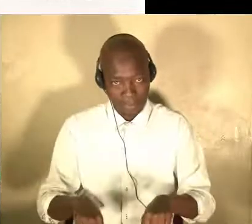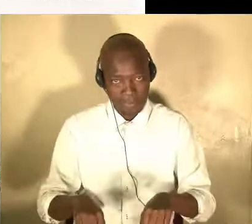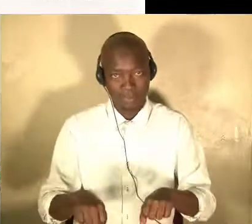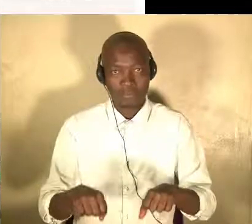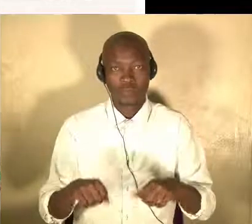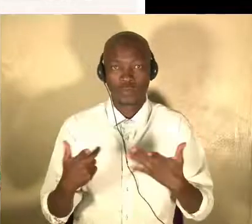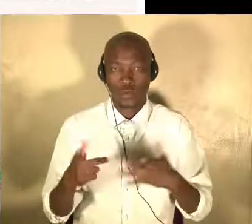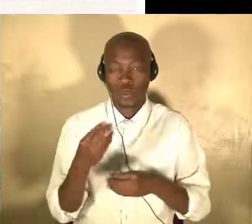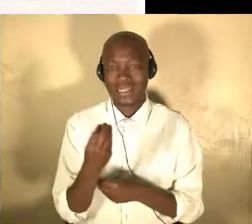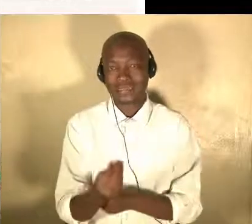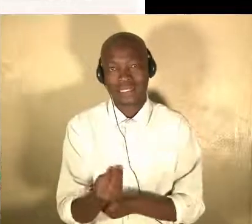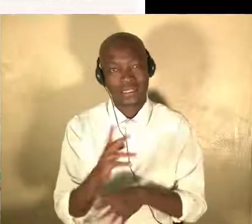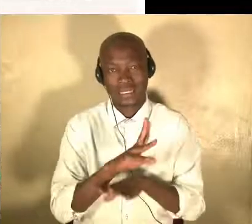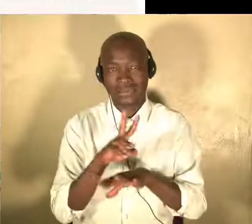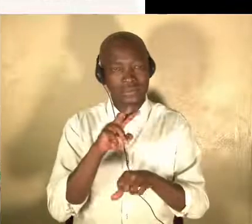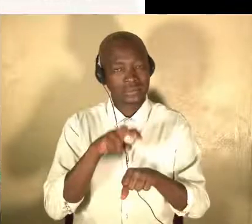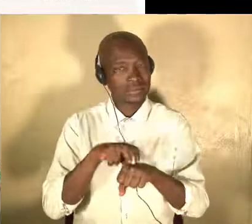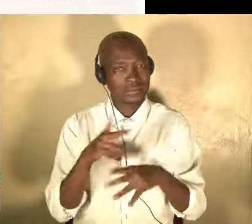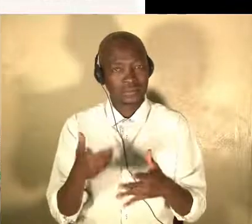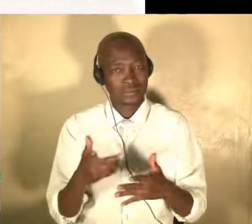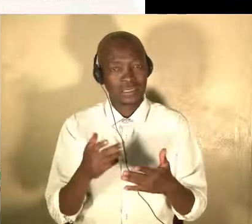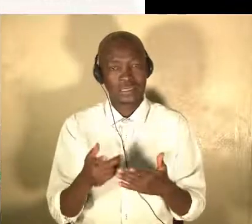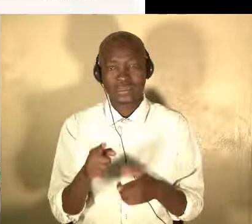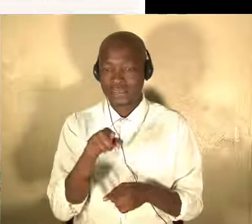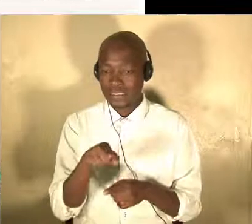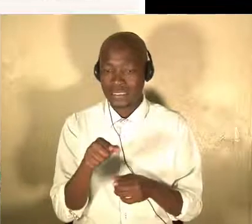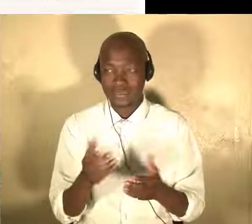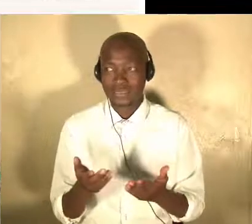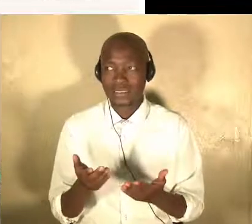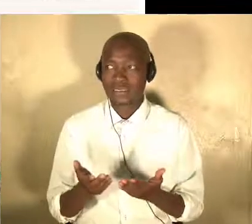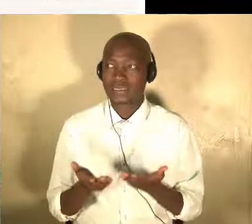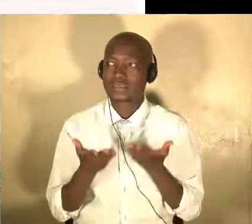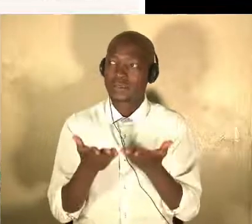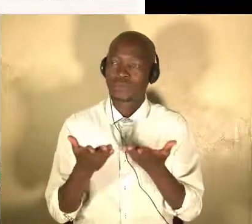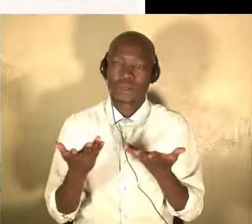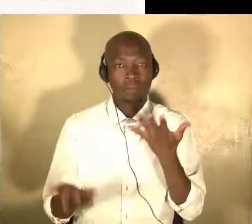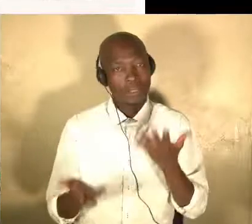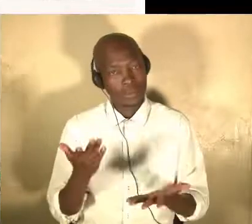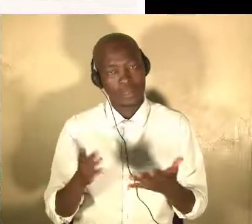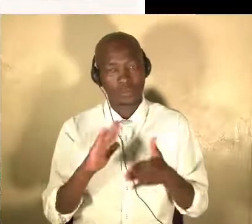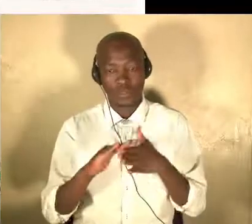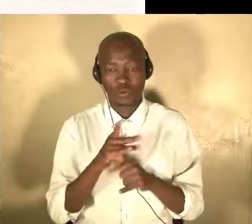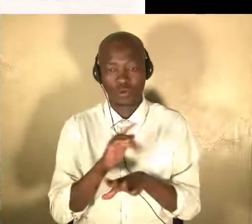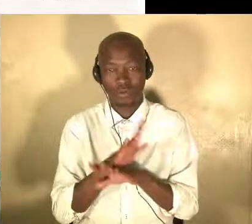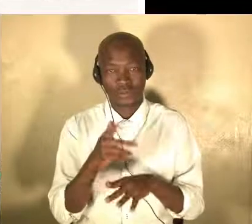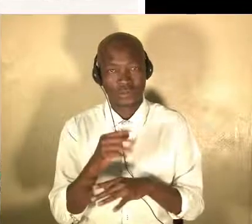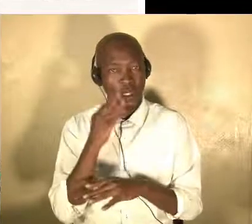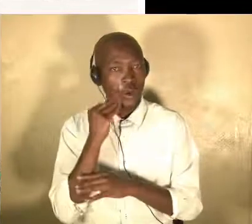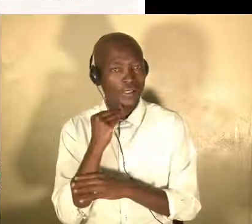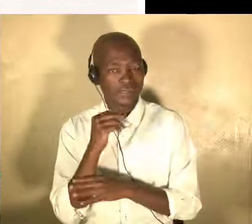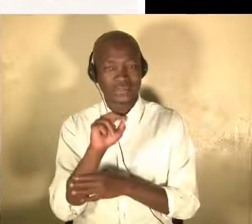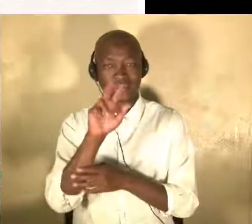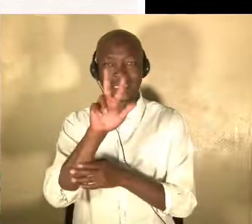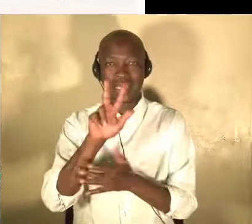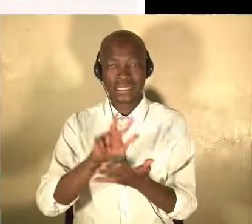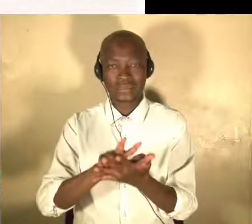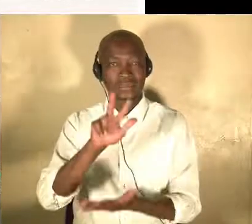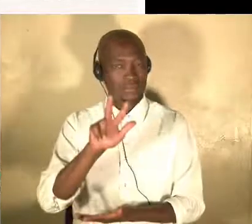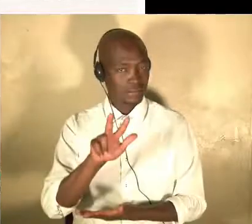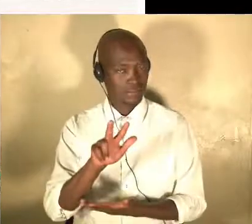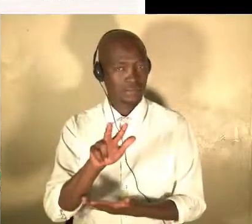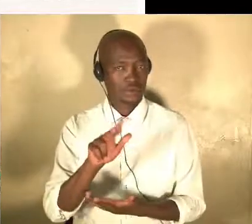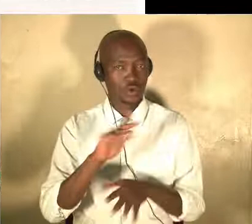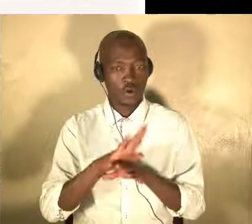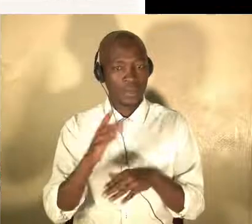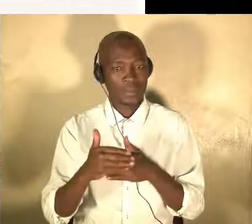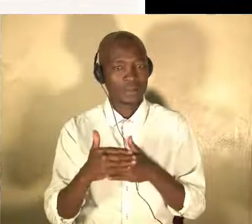the child no longer require such a service because he or she has turned 18 or is no longer